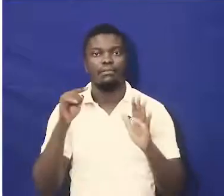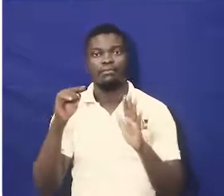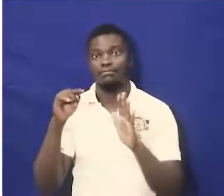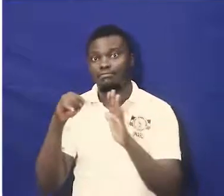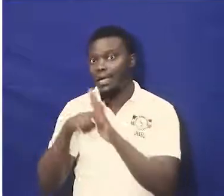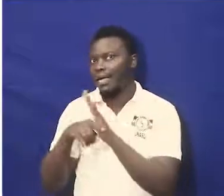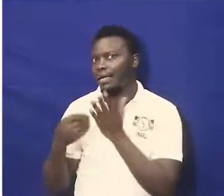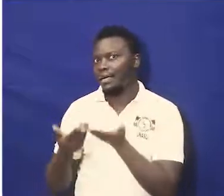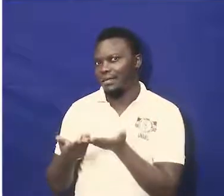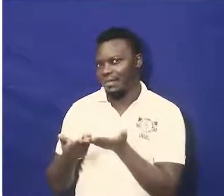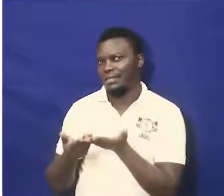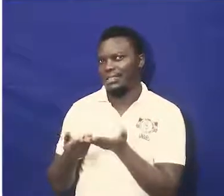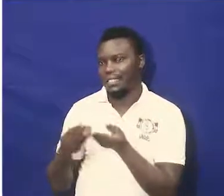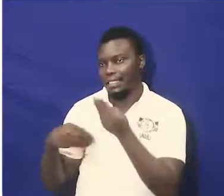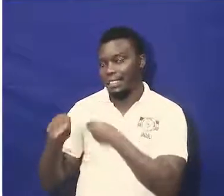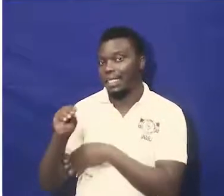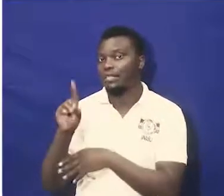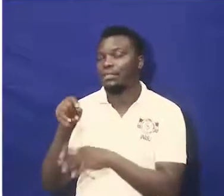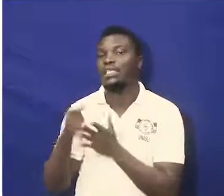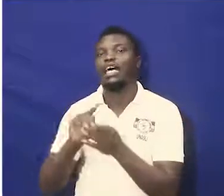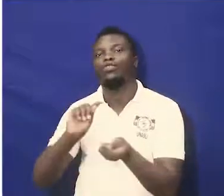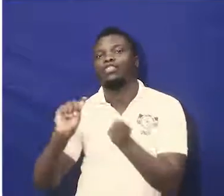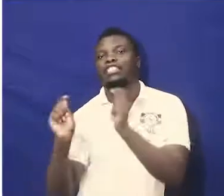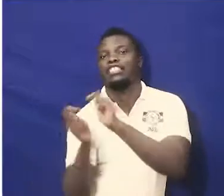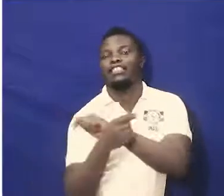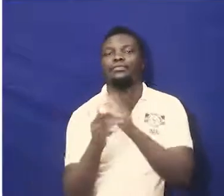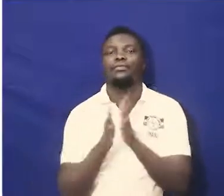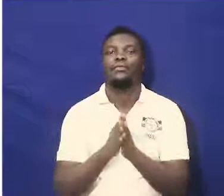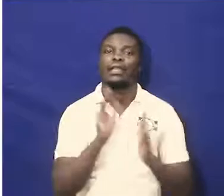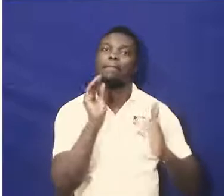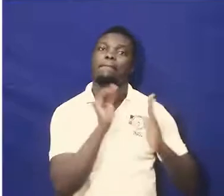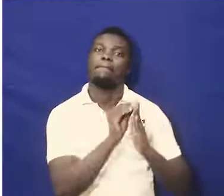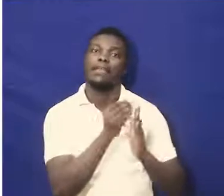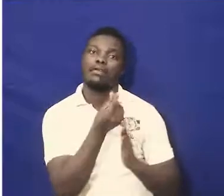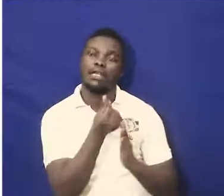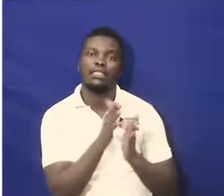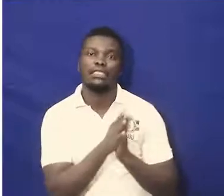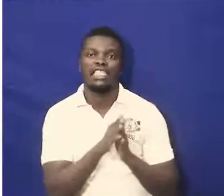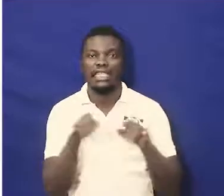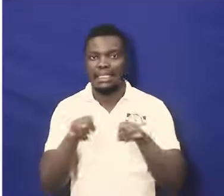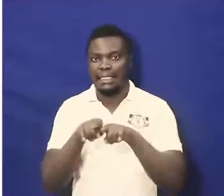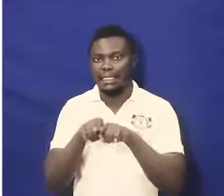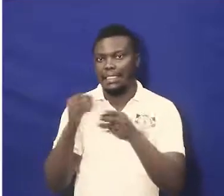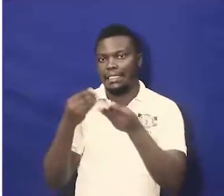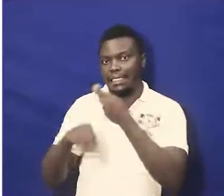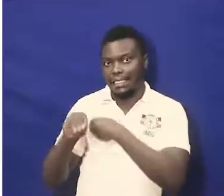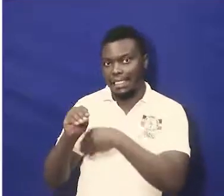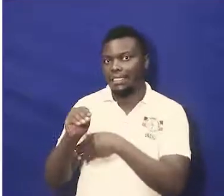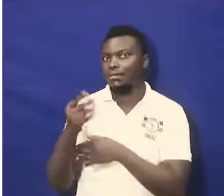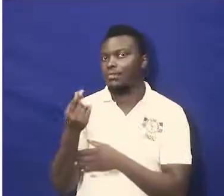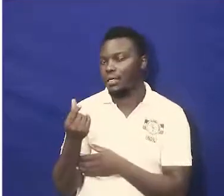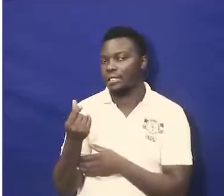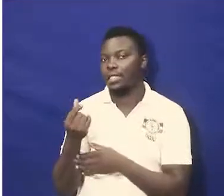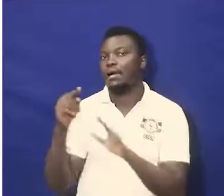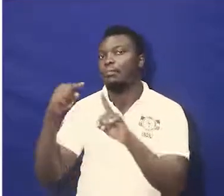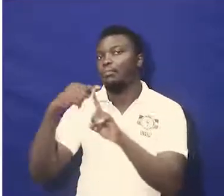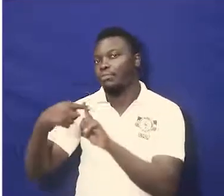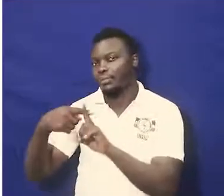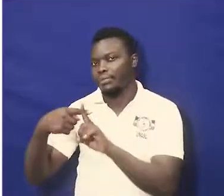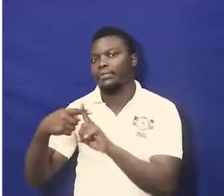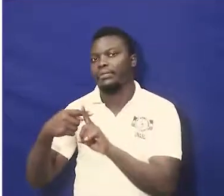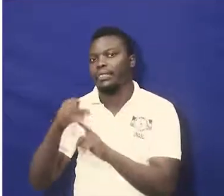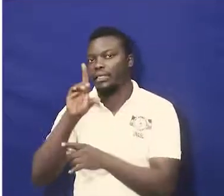time, we are doing it the reverse order. So marked price is equal to selling price plus